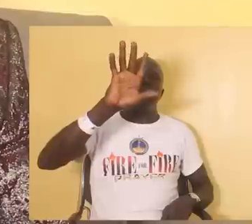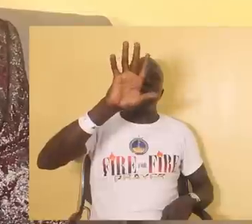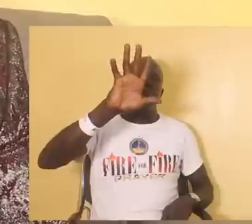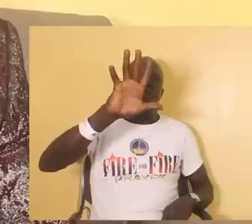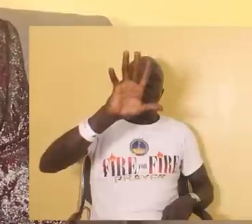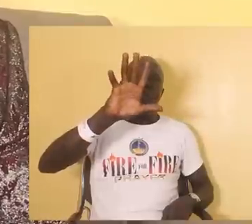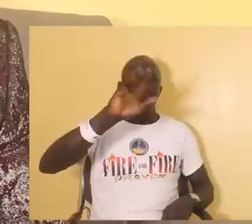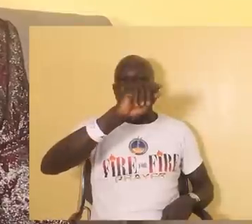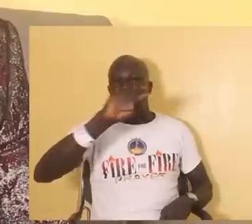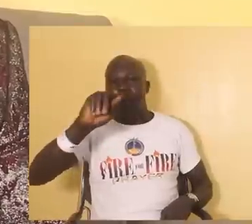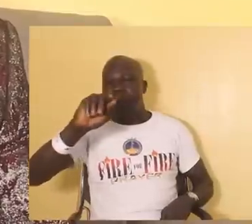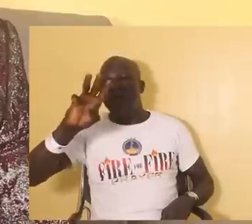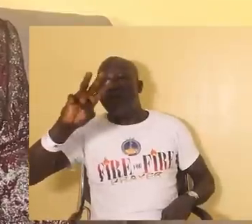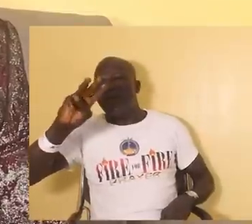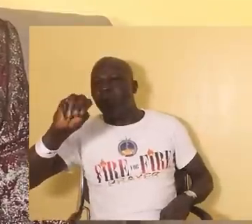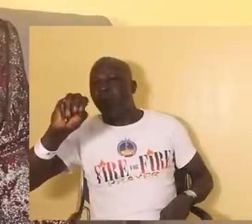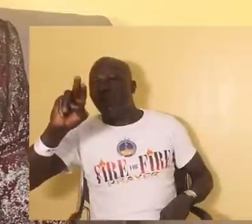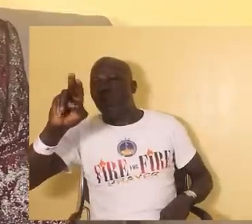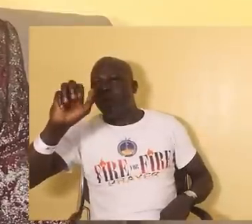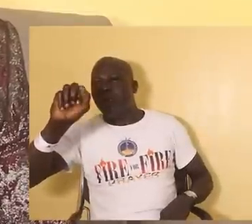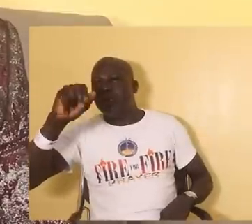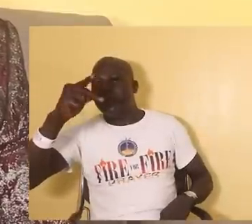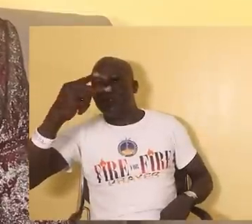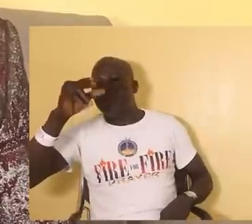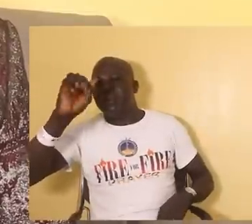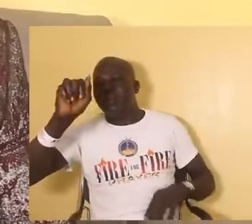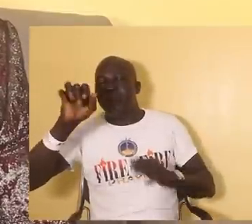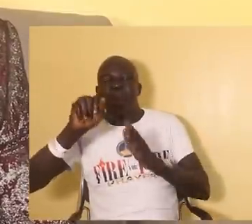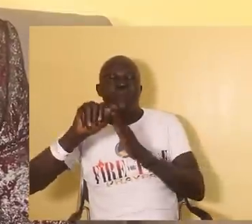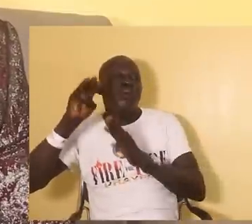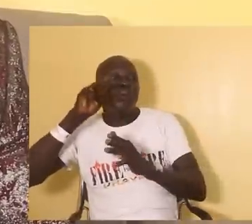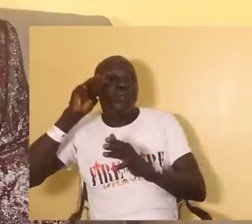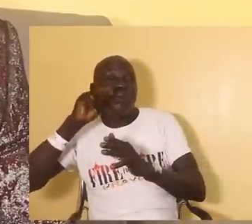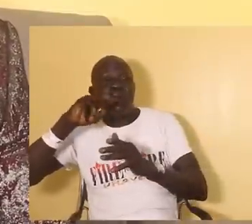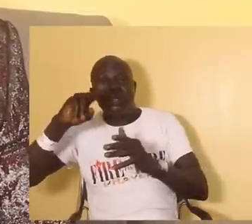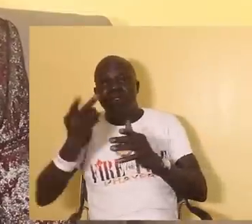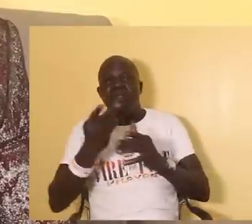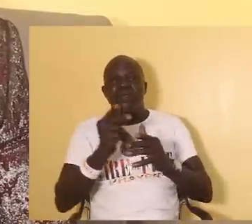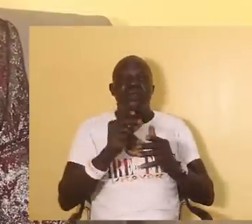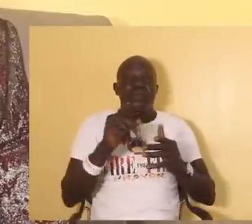30 32 67 02 85 Mustafa Solomon Moses Dumagbejade ni Fourth Bank AKG